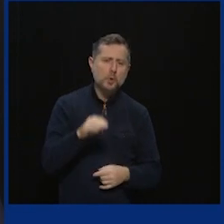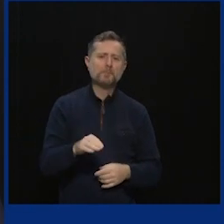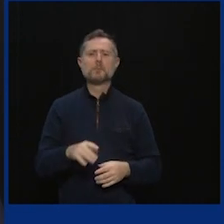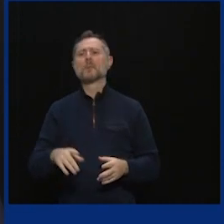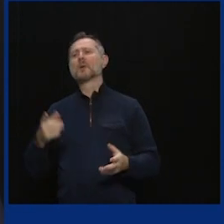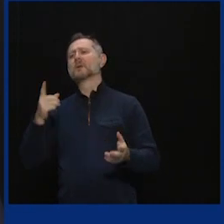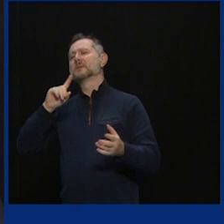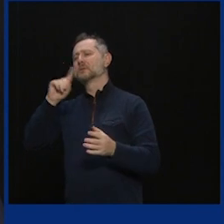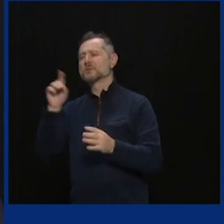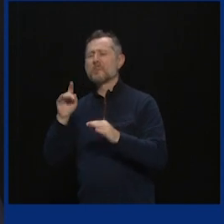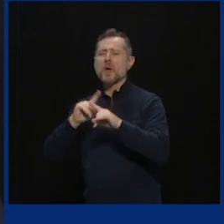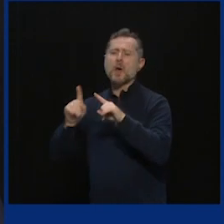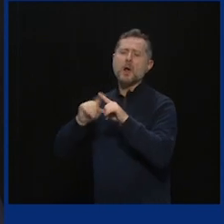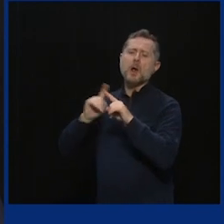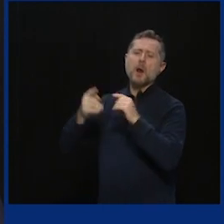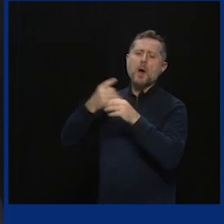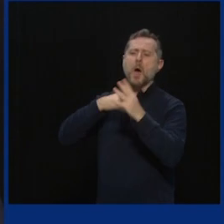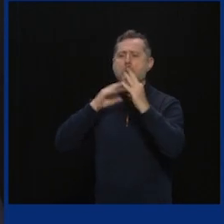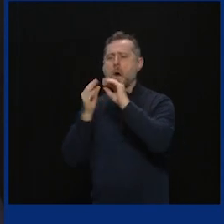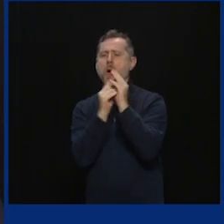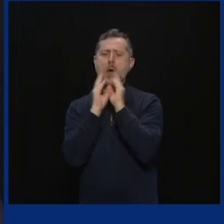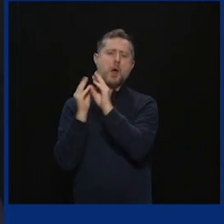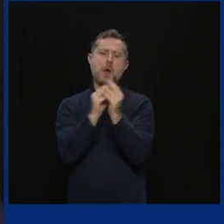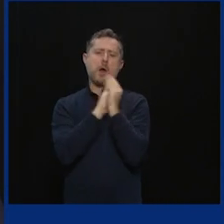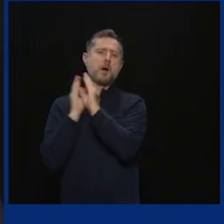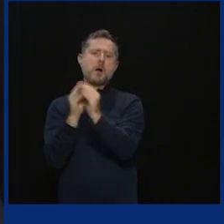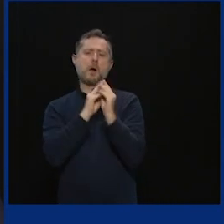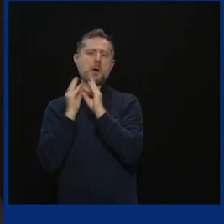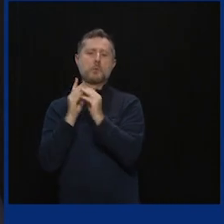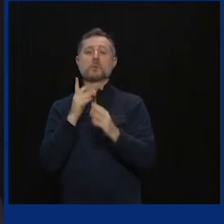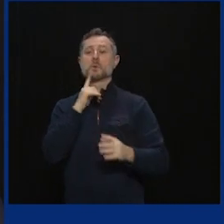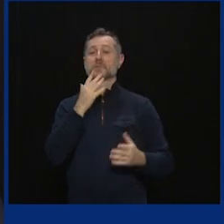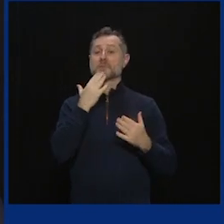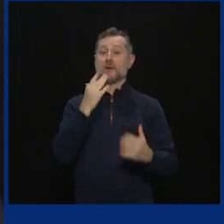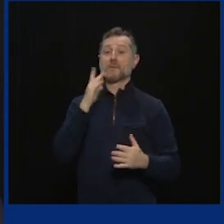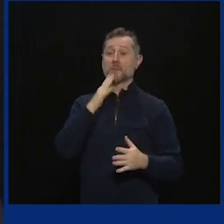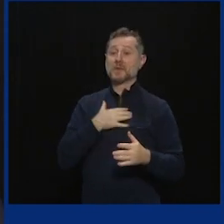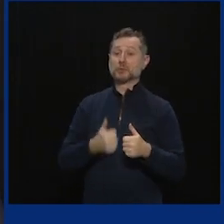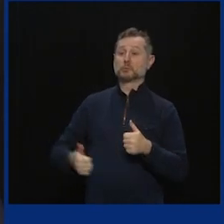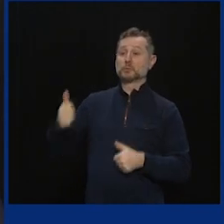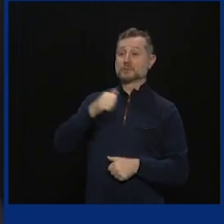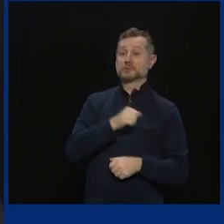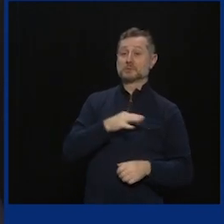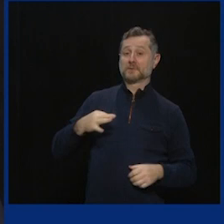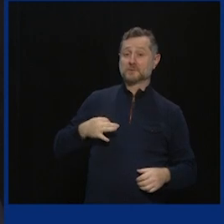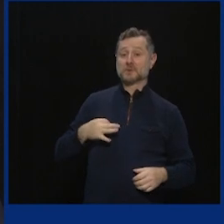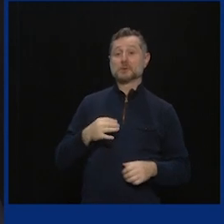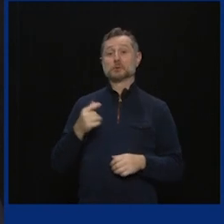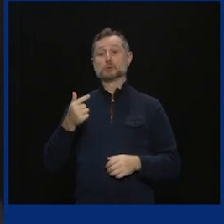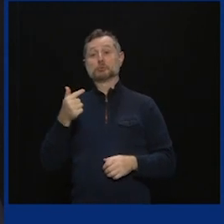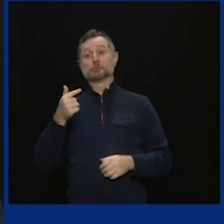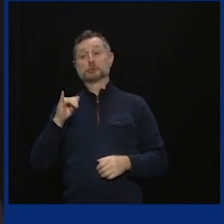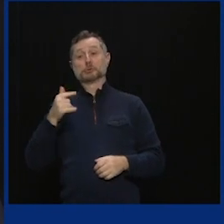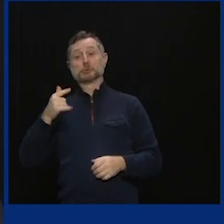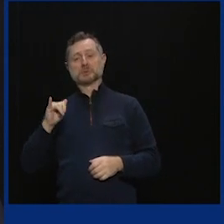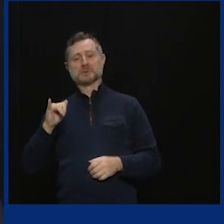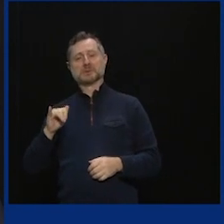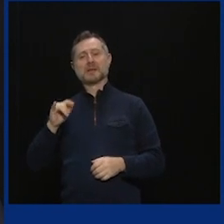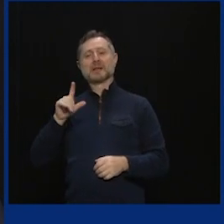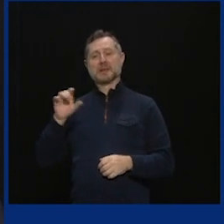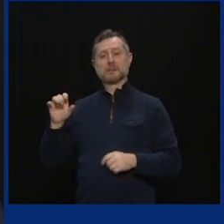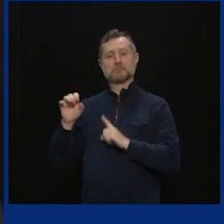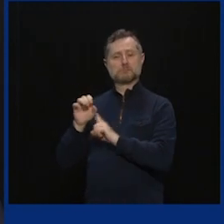from Gail's office. And I want to personally thank my chief of staff, Gigi Lee, who's the one that's been, representing my